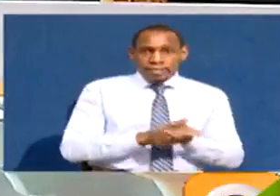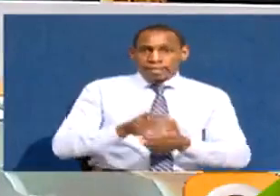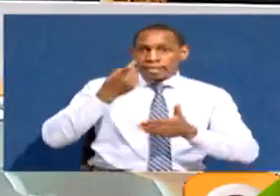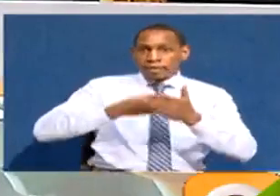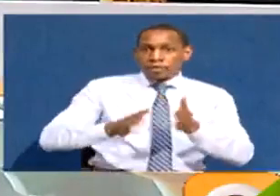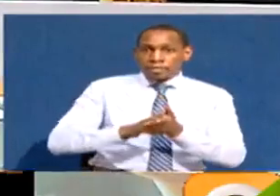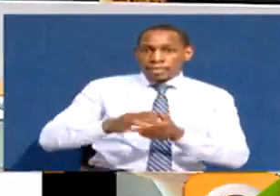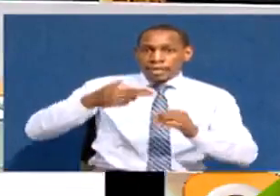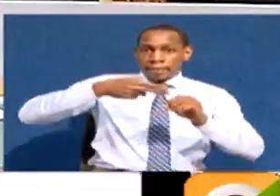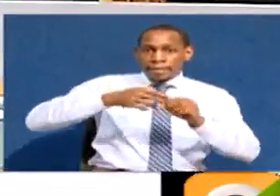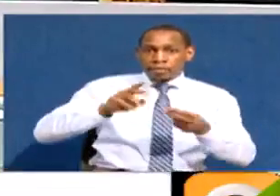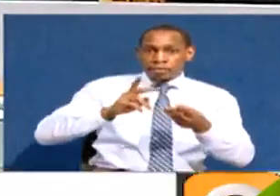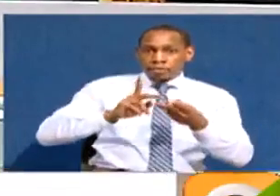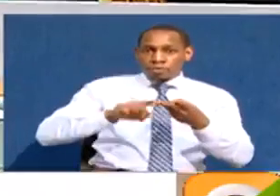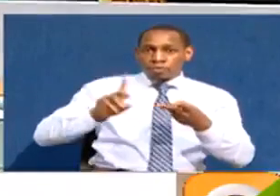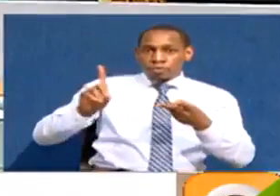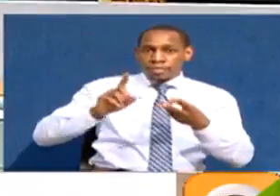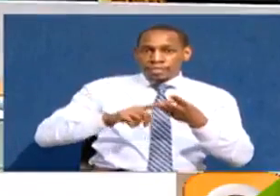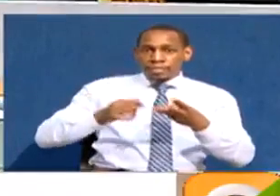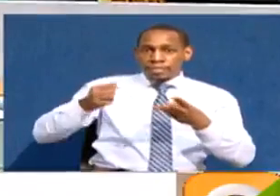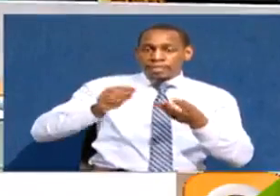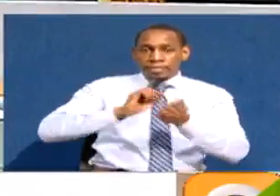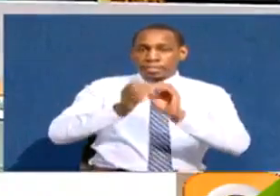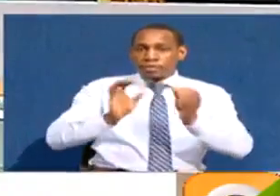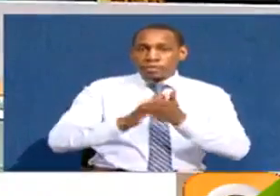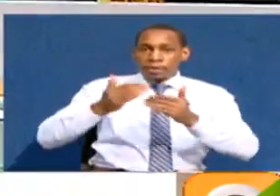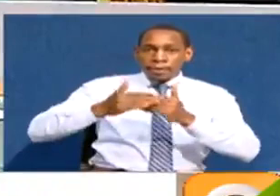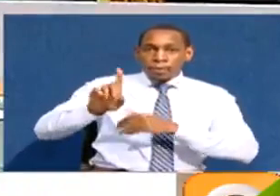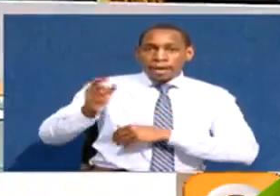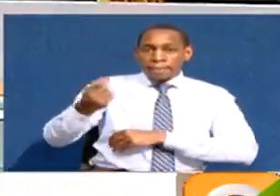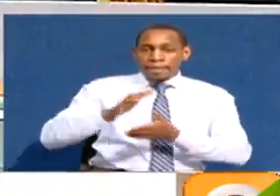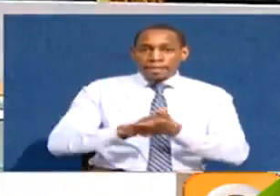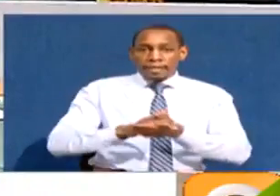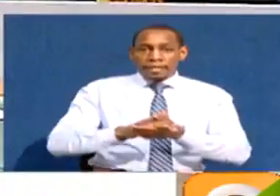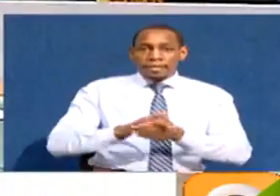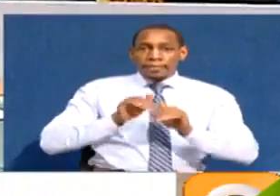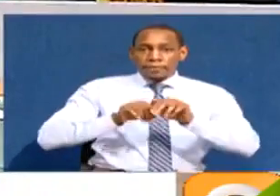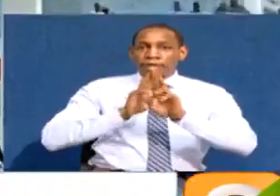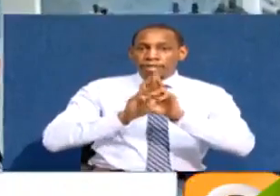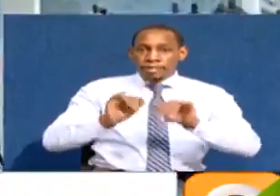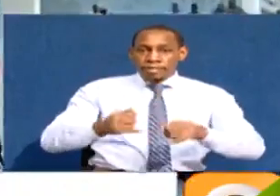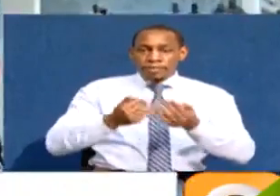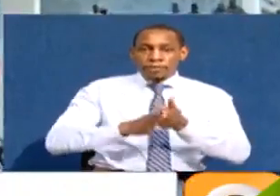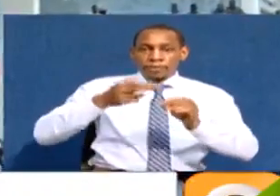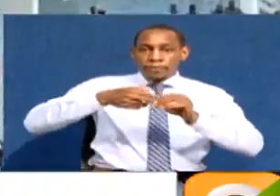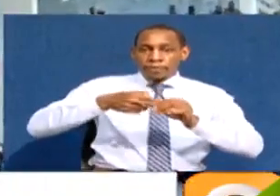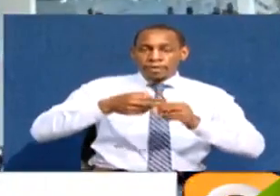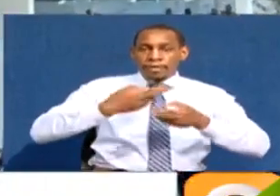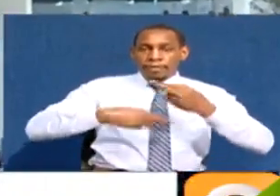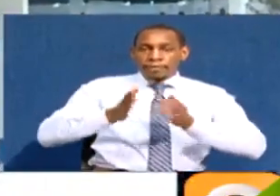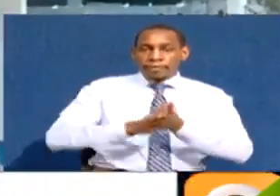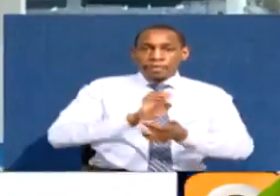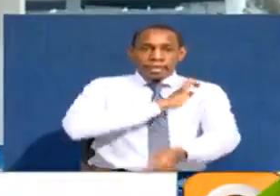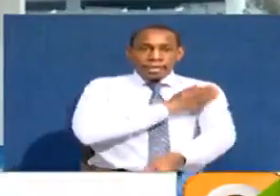And the price of super petrol, diesel, and kerosene will remain unchanged for the next 1 month. This, according to the latest fuel price review by the Energy